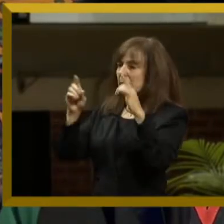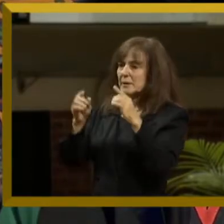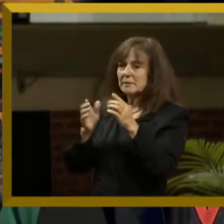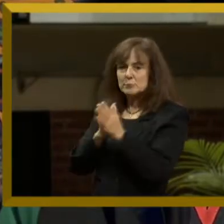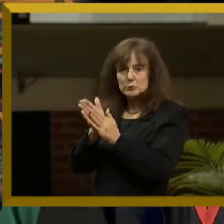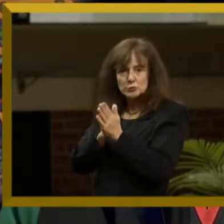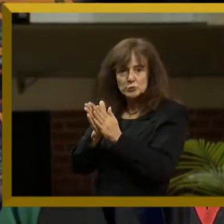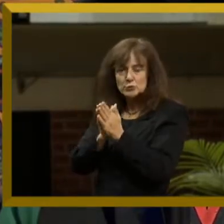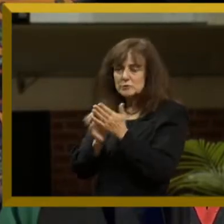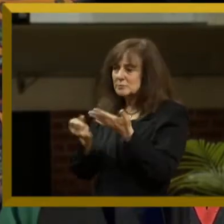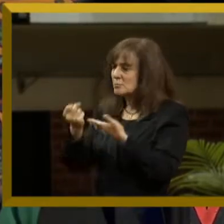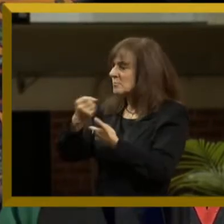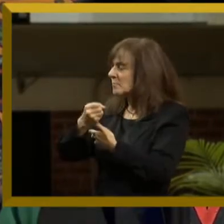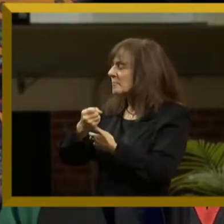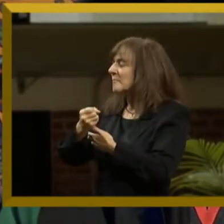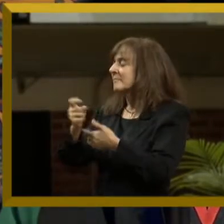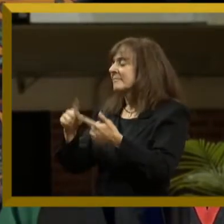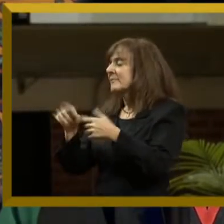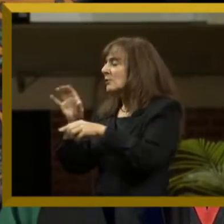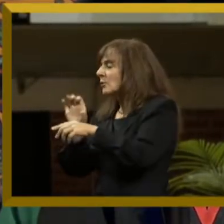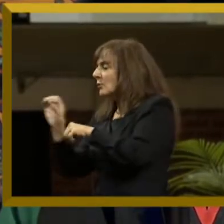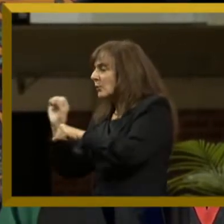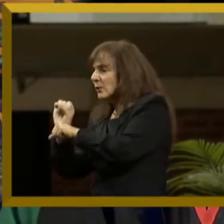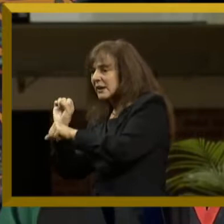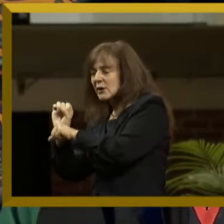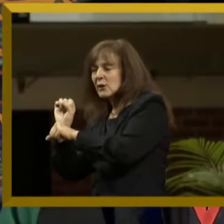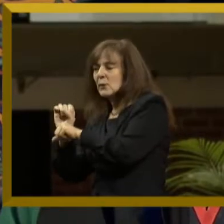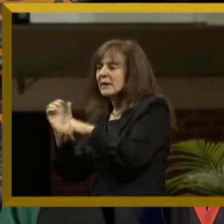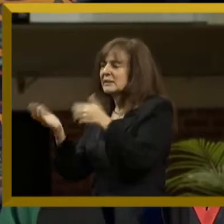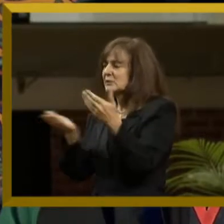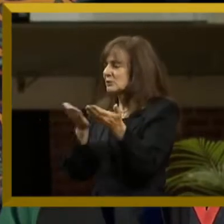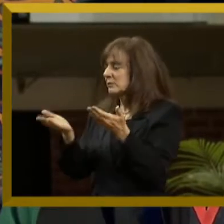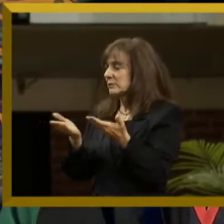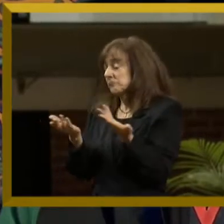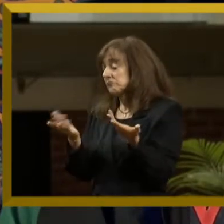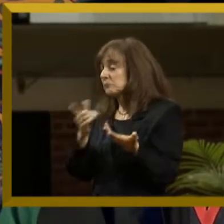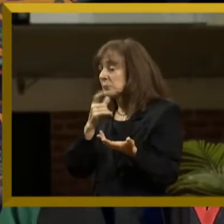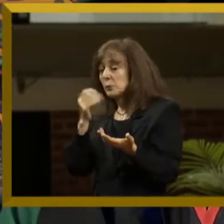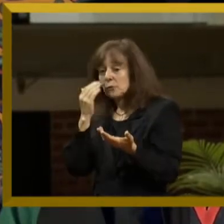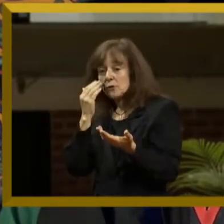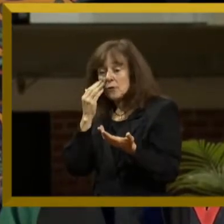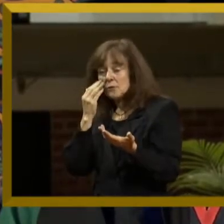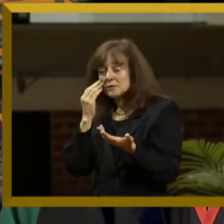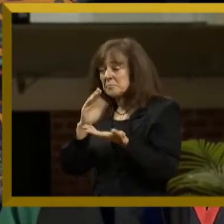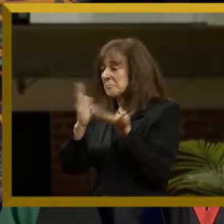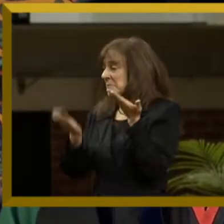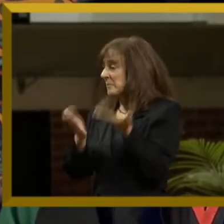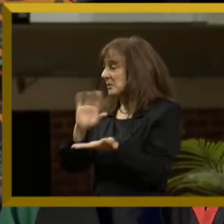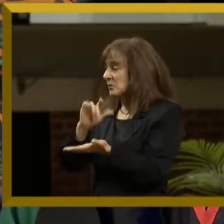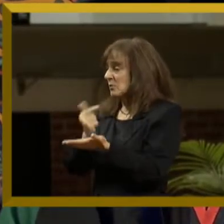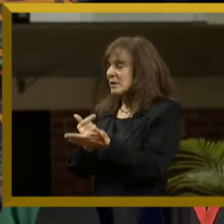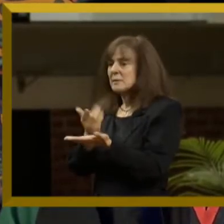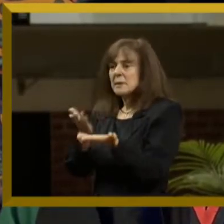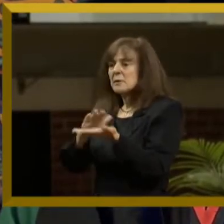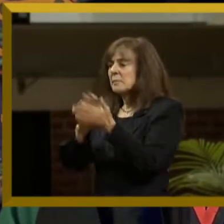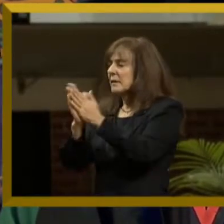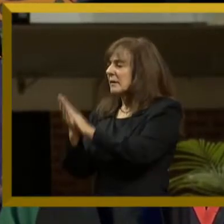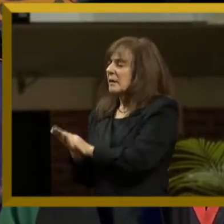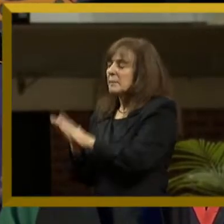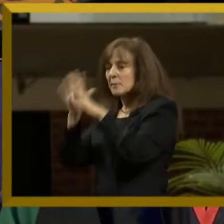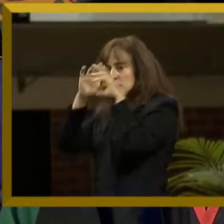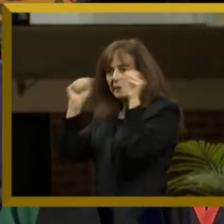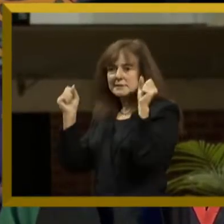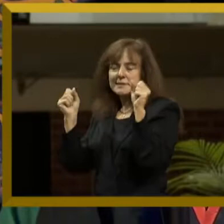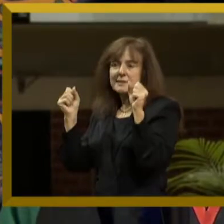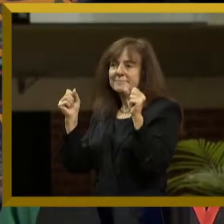pursuits, your career, and your service. Who knows? As a graduate, you may even become a